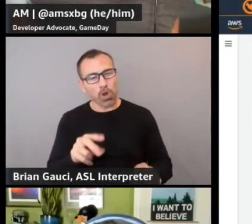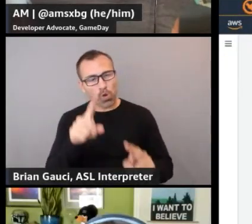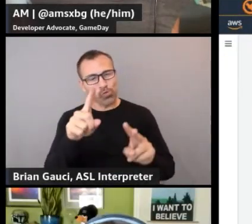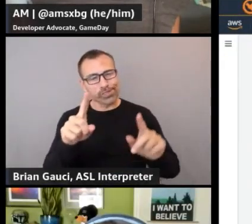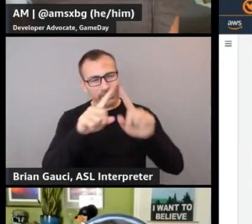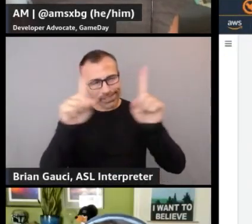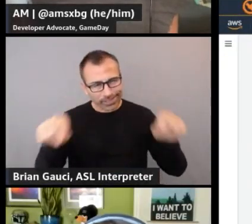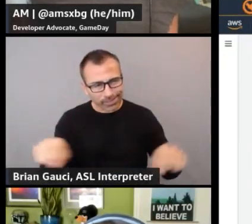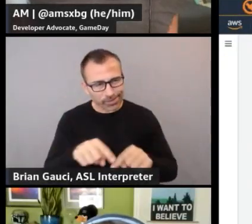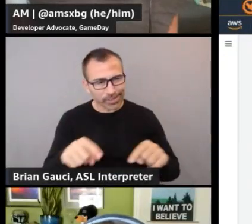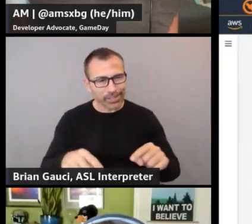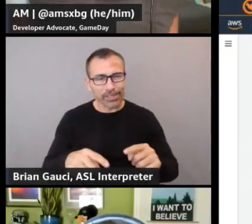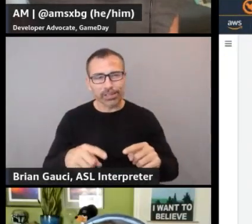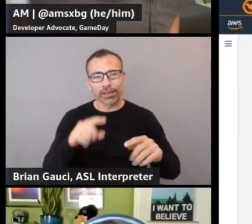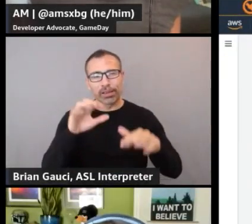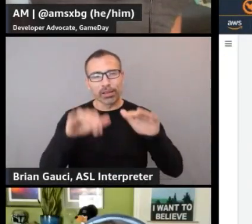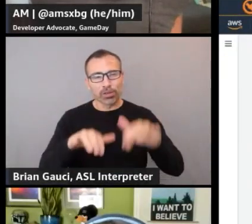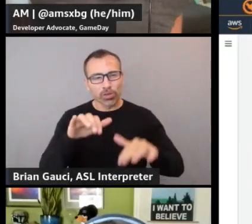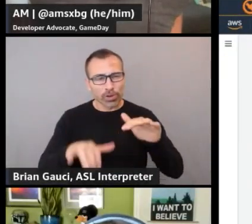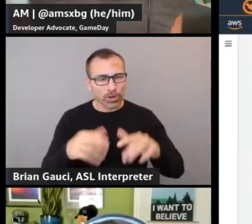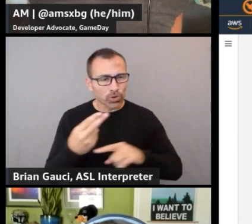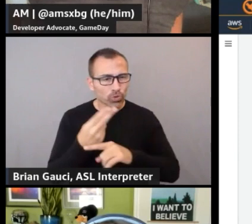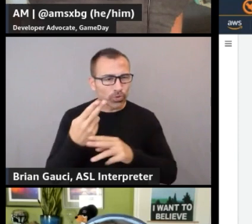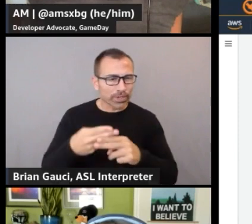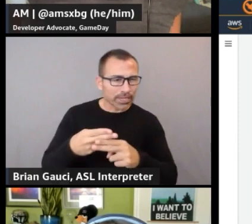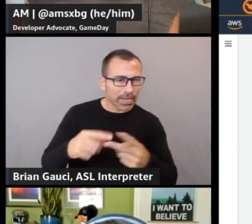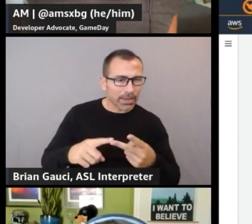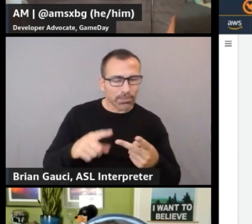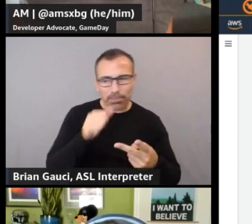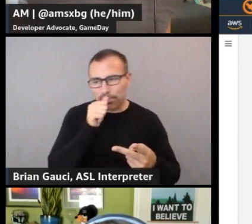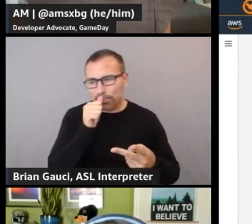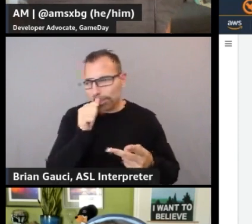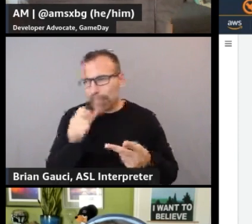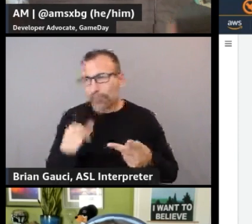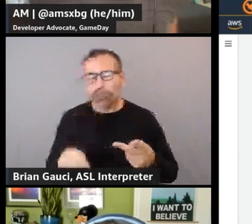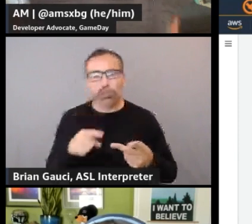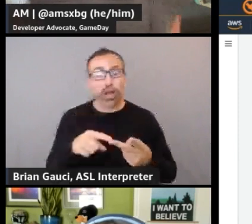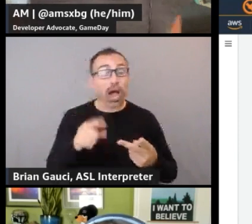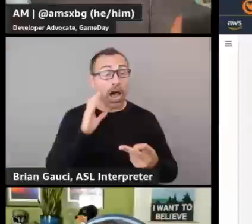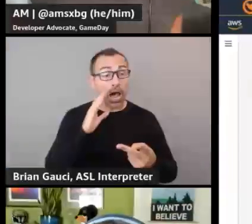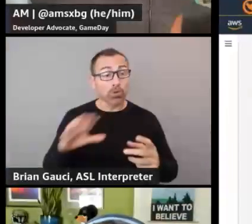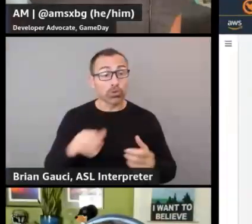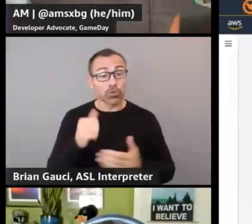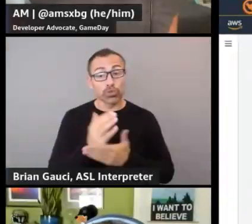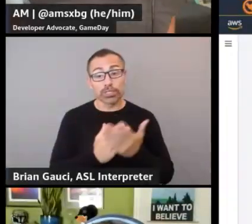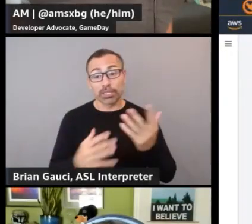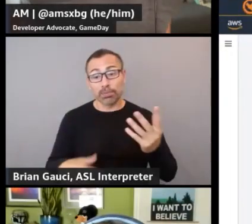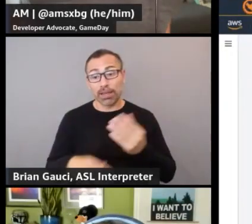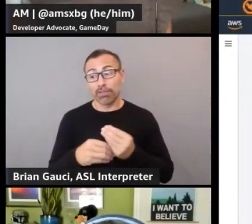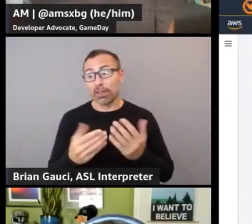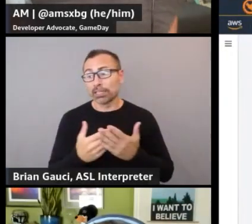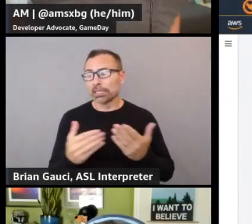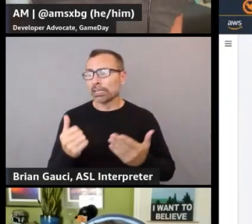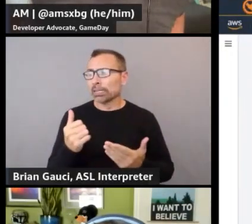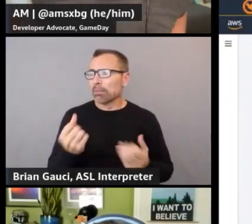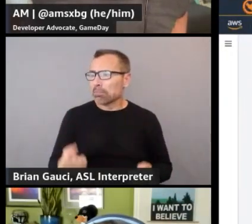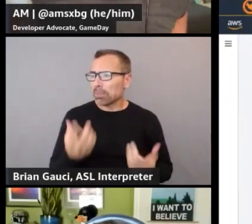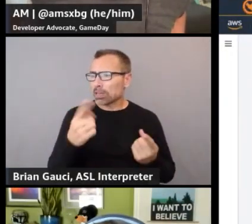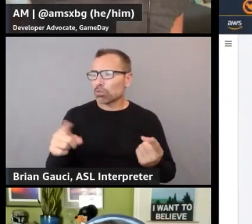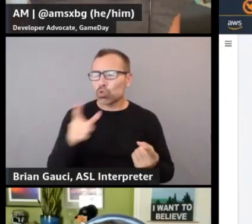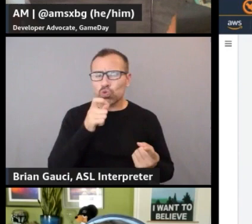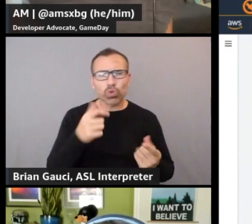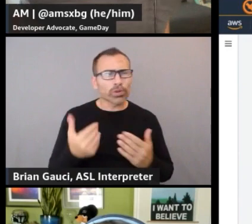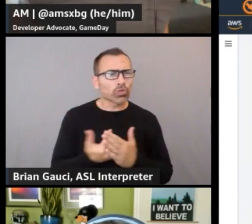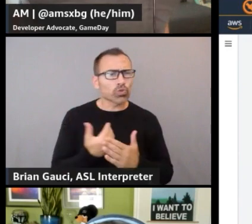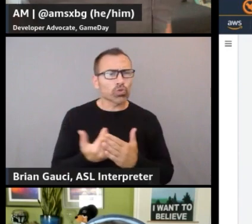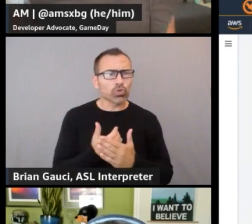and password. But now I'm going to do some slightly more advanced items. You don't have to, a lot of things here, by the way, for those who are new to RDS, don't get overwhelmed.